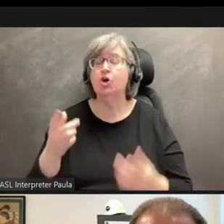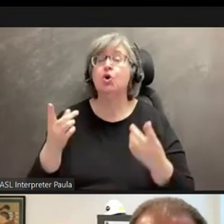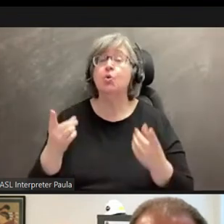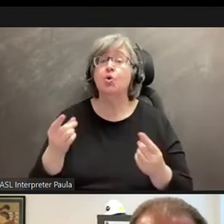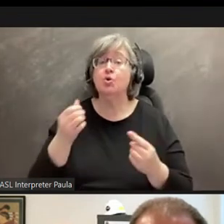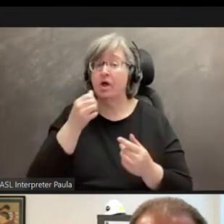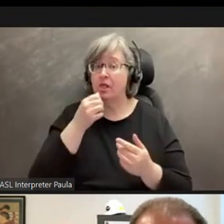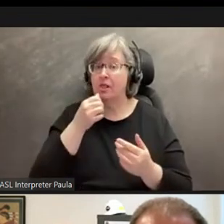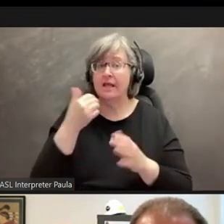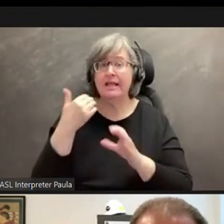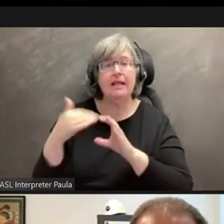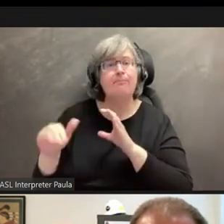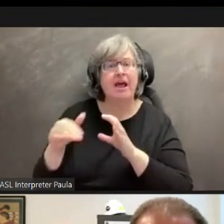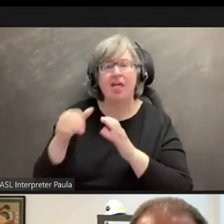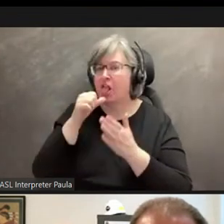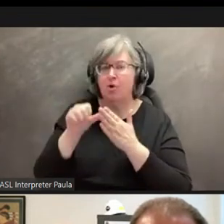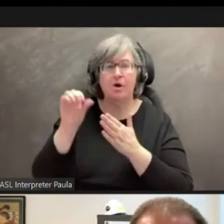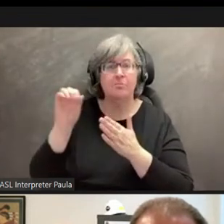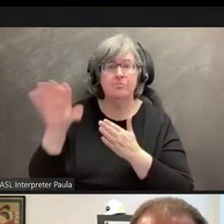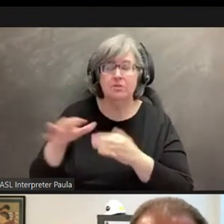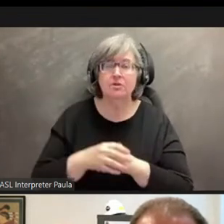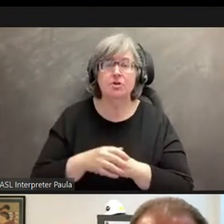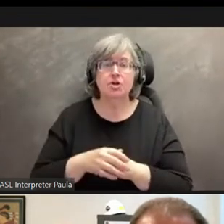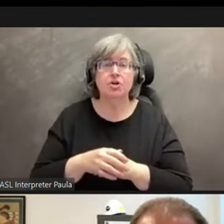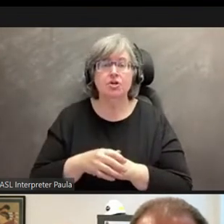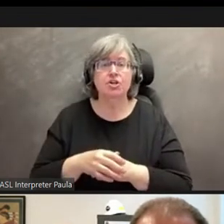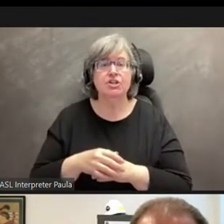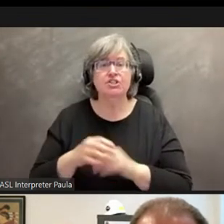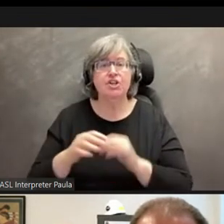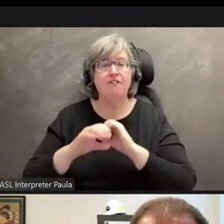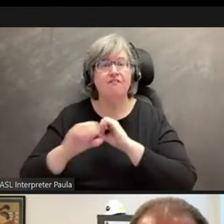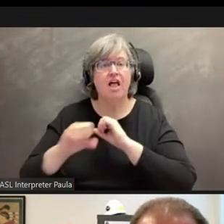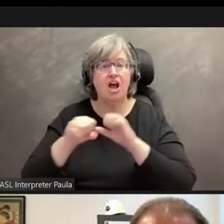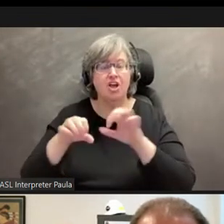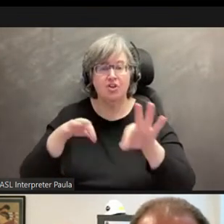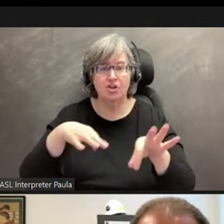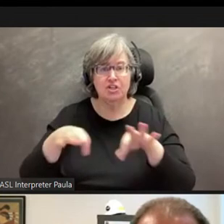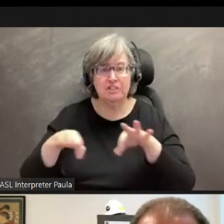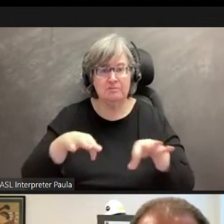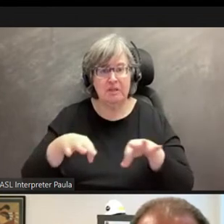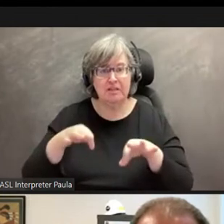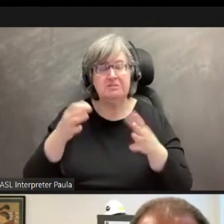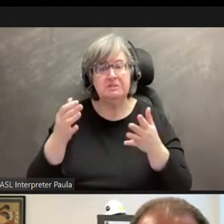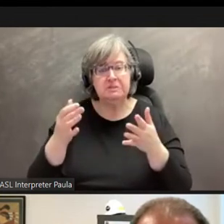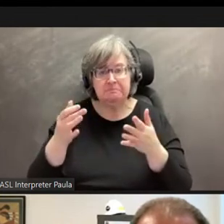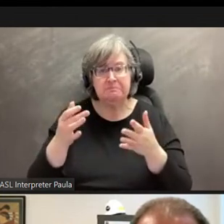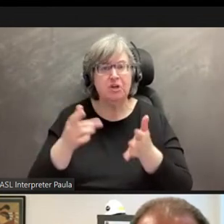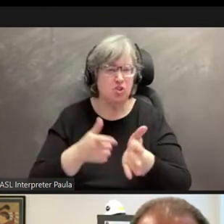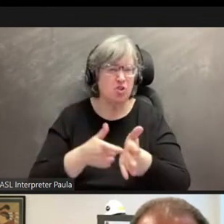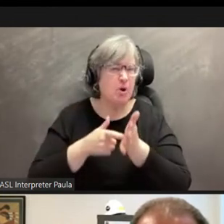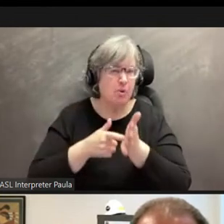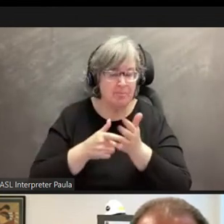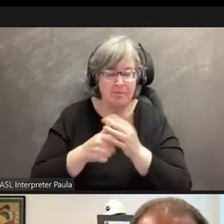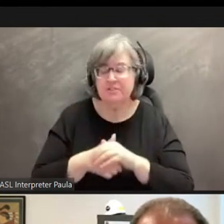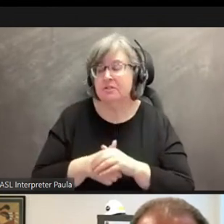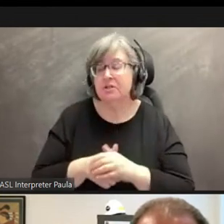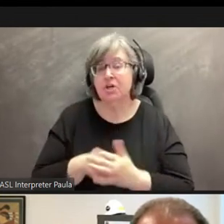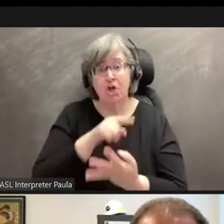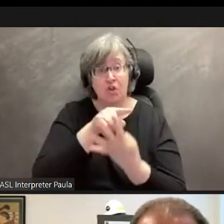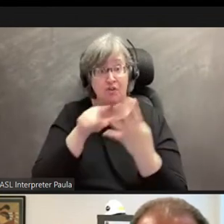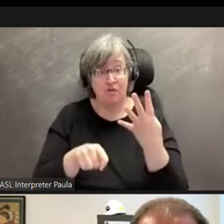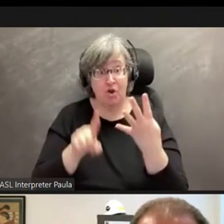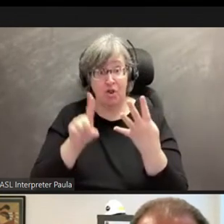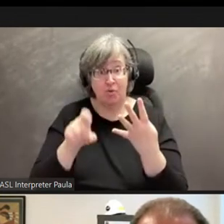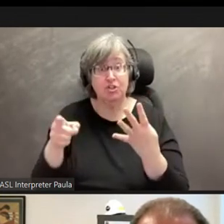mail or email them just a qualifying flyer that describes the program. And on the flyer is four questions that